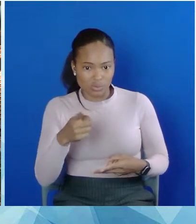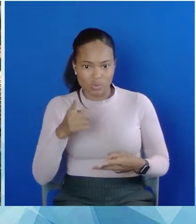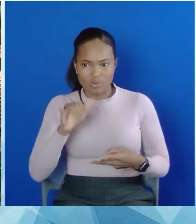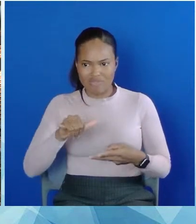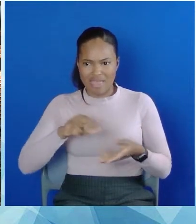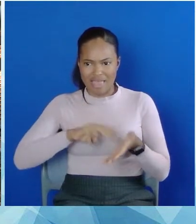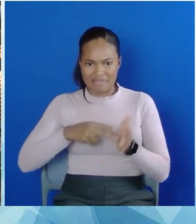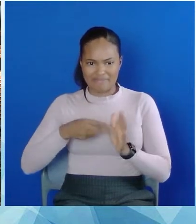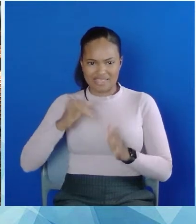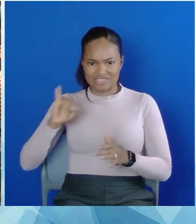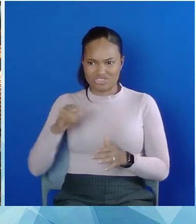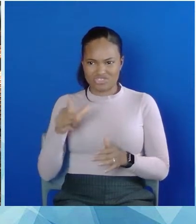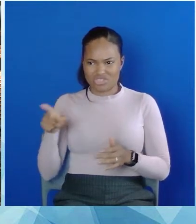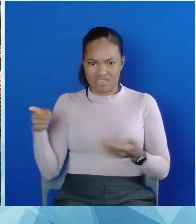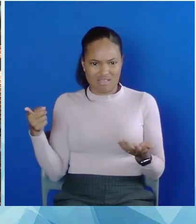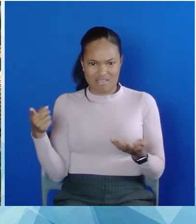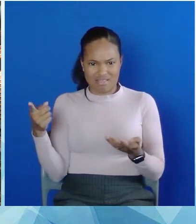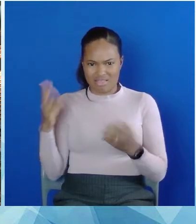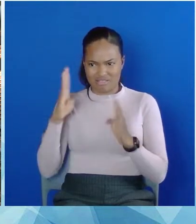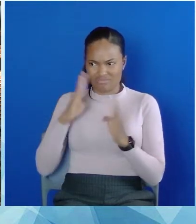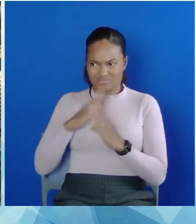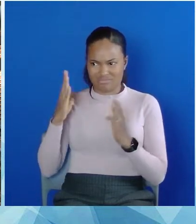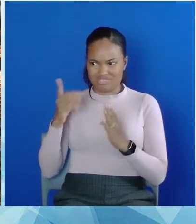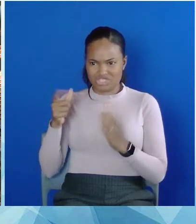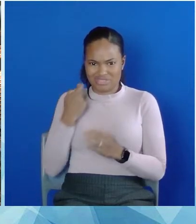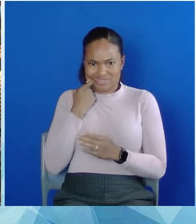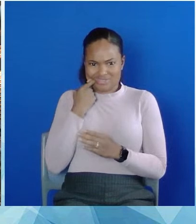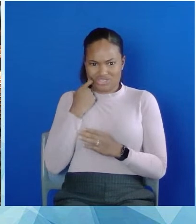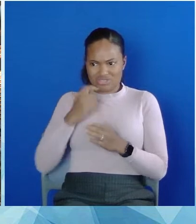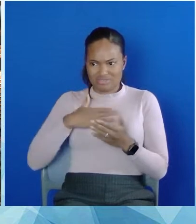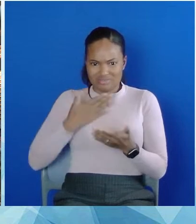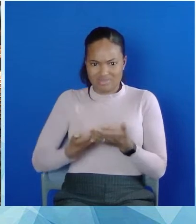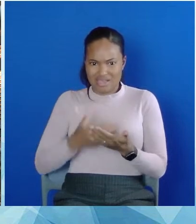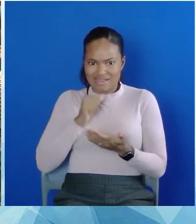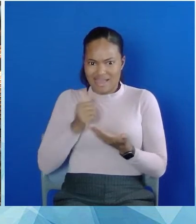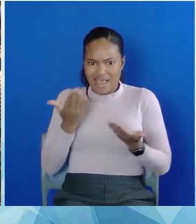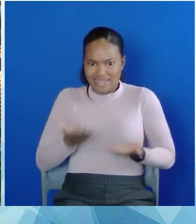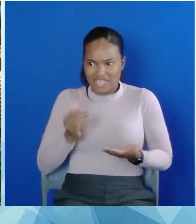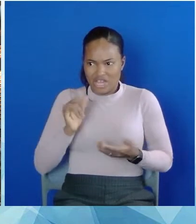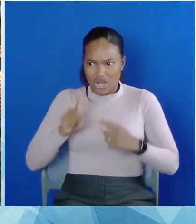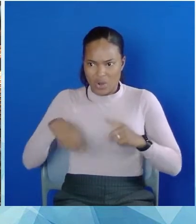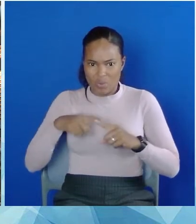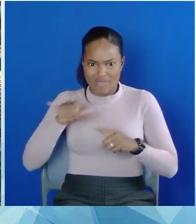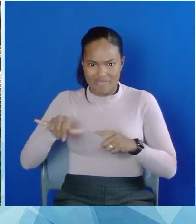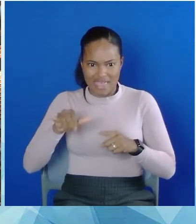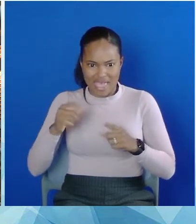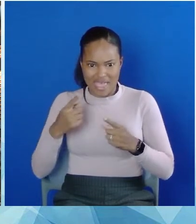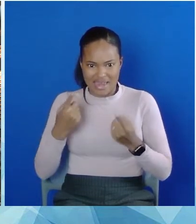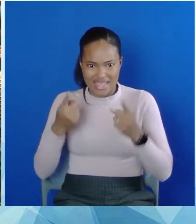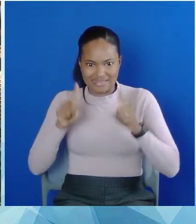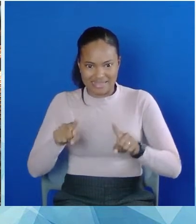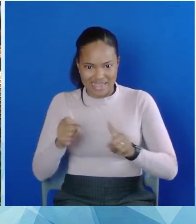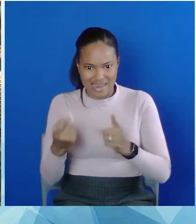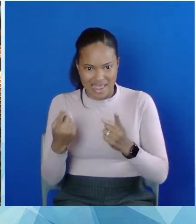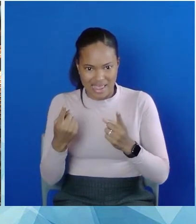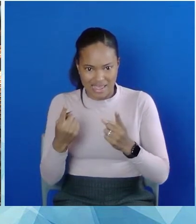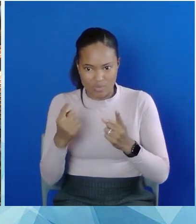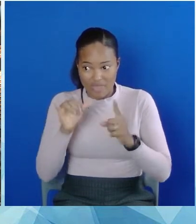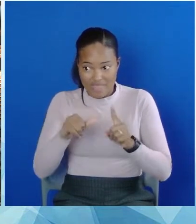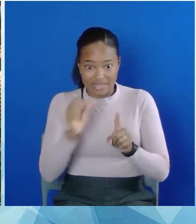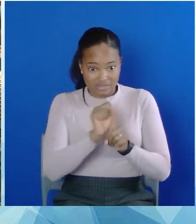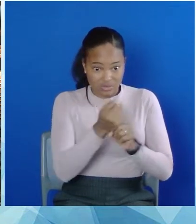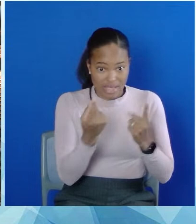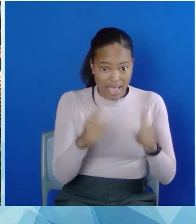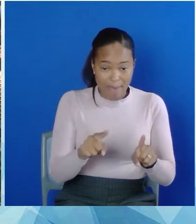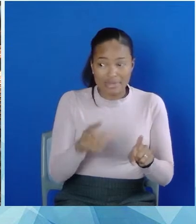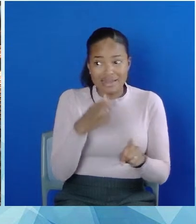bus because she had just gotten here. She wasn't here when the incident occurred, and it was completely inappropriate. It completely blew my mind. She also has thrown